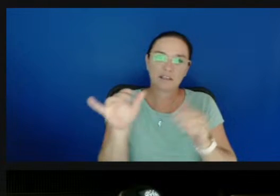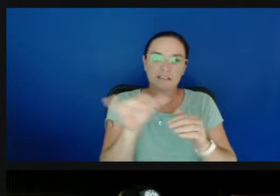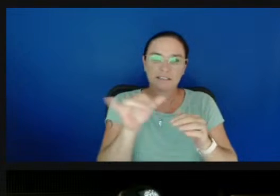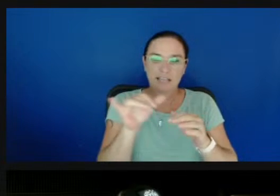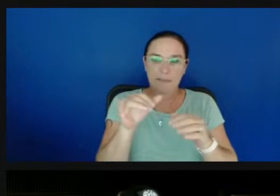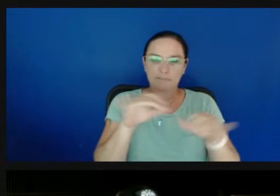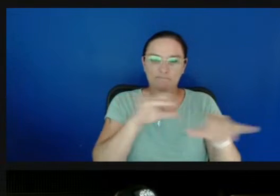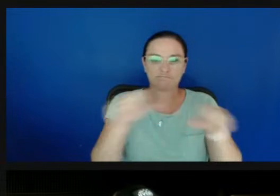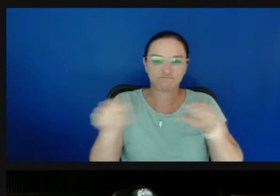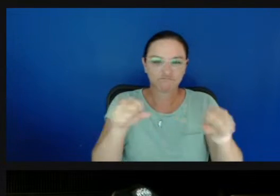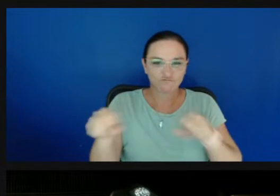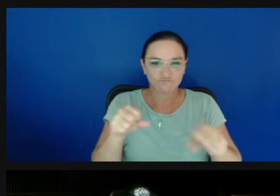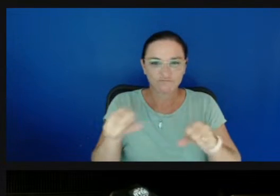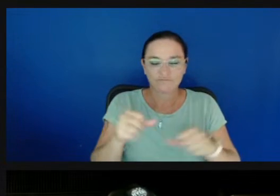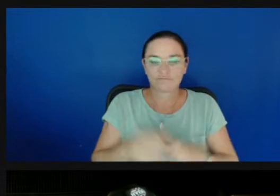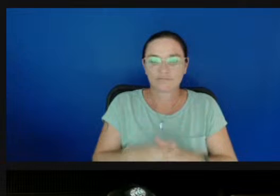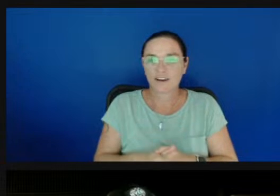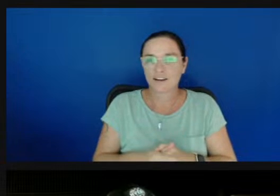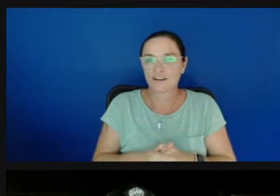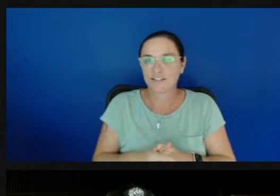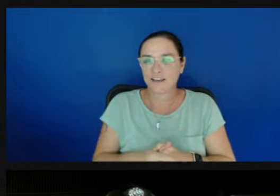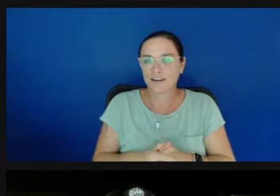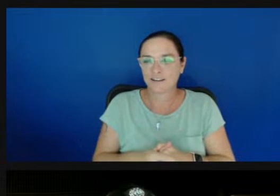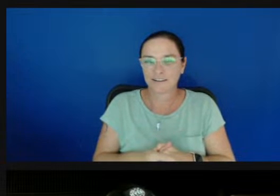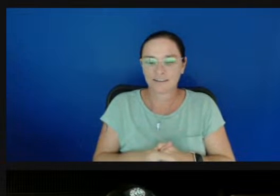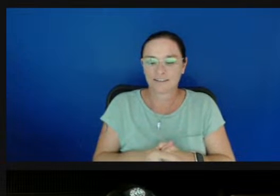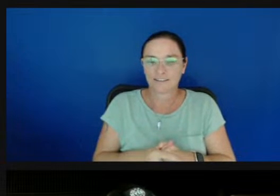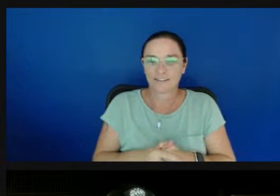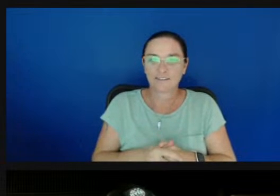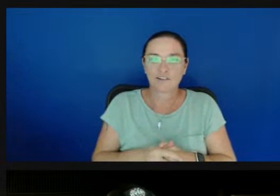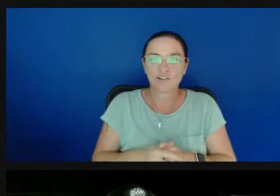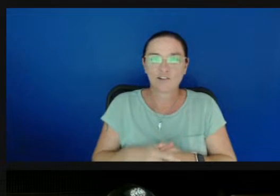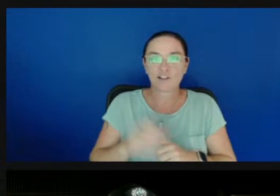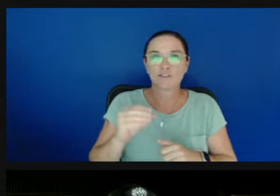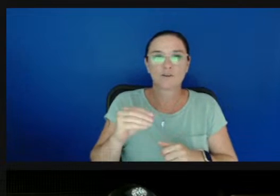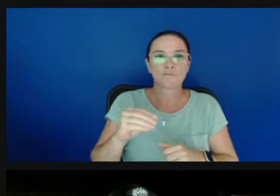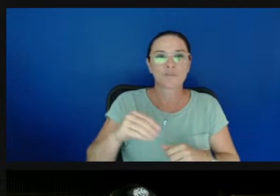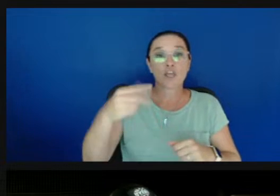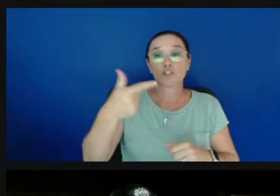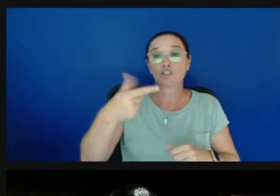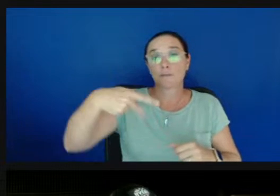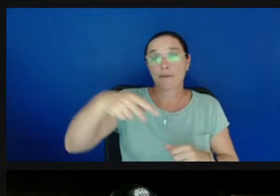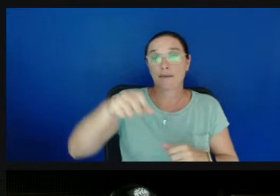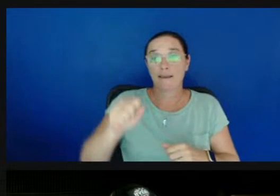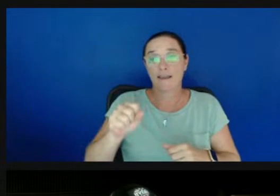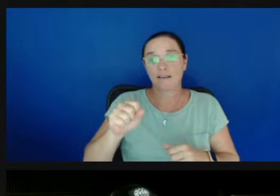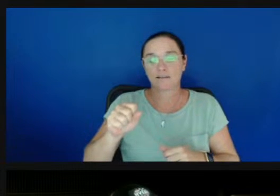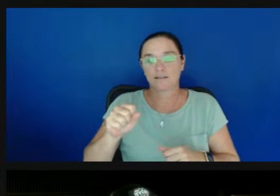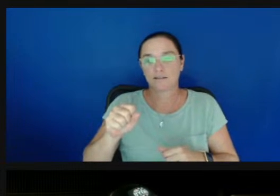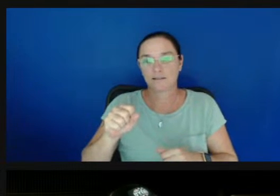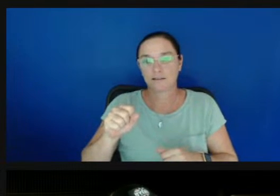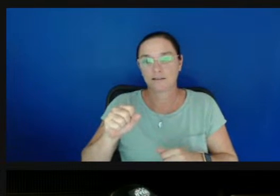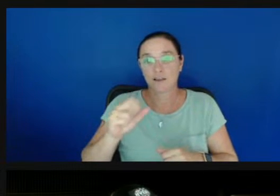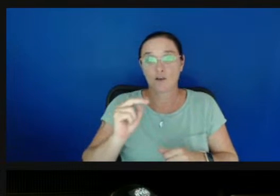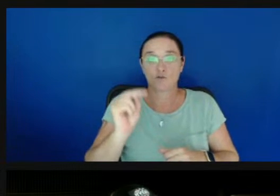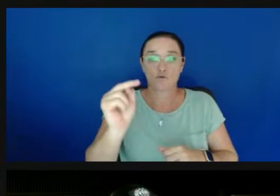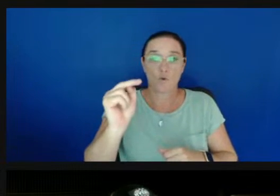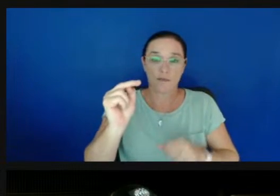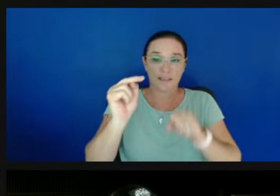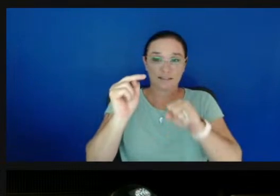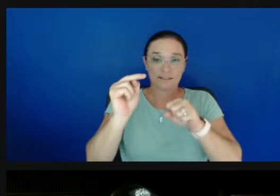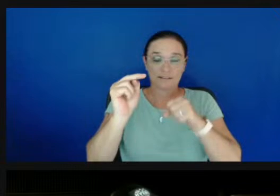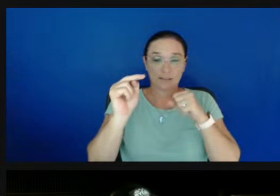And now the GPS. The GPS is the measurement north and south across the caldera. This Kilauea caldera in this